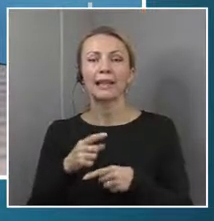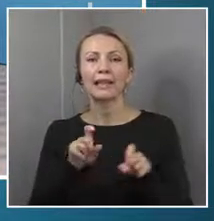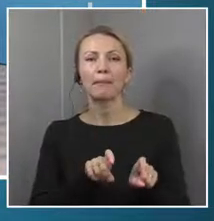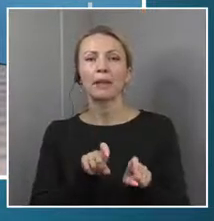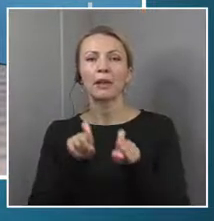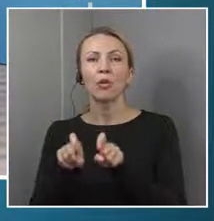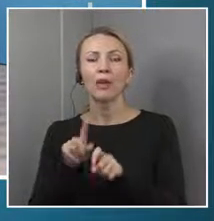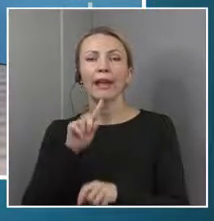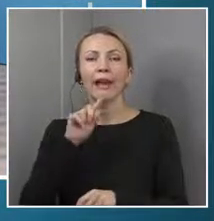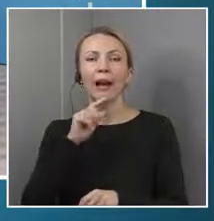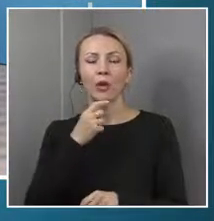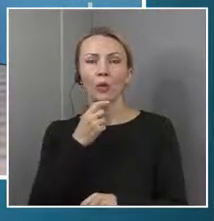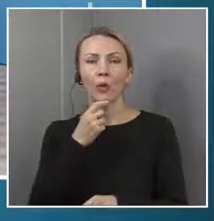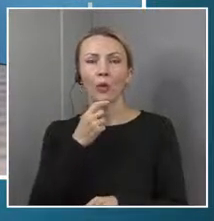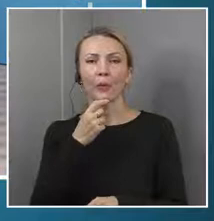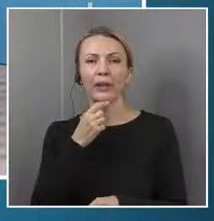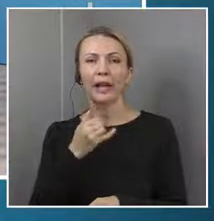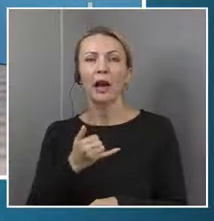We are still